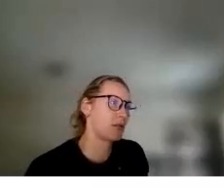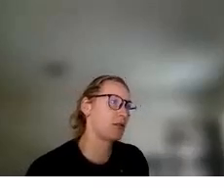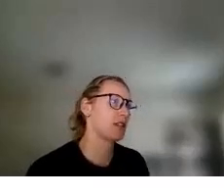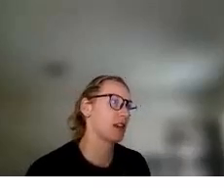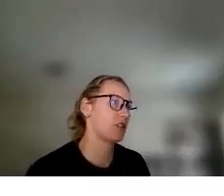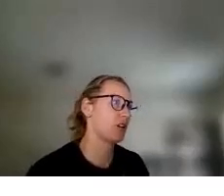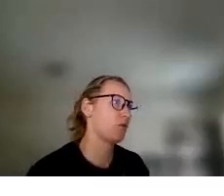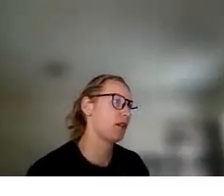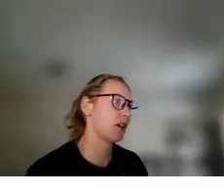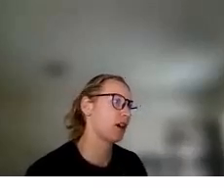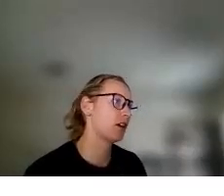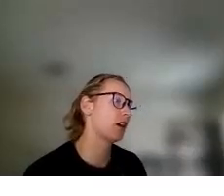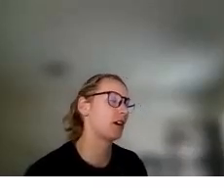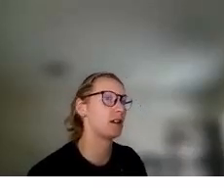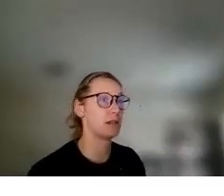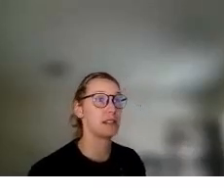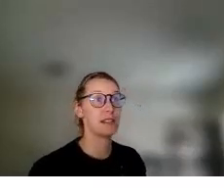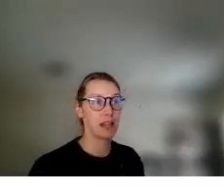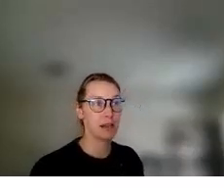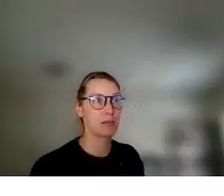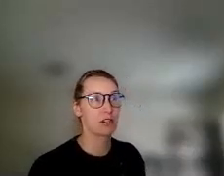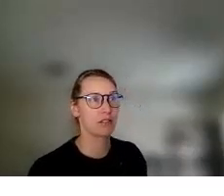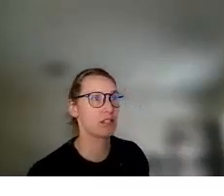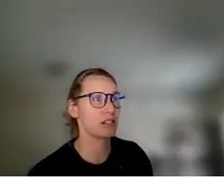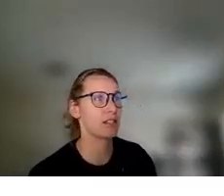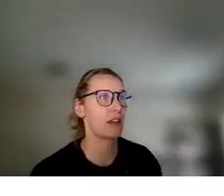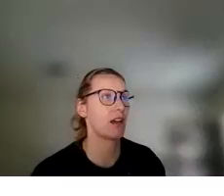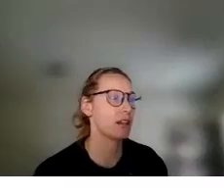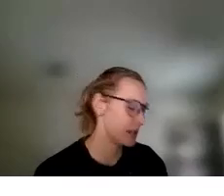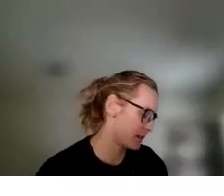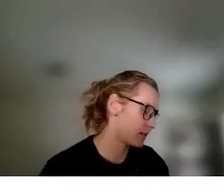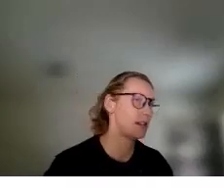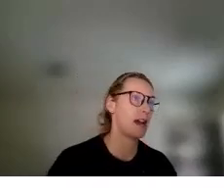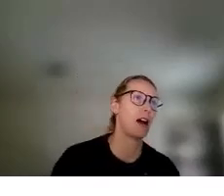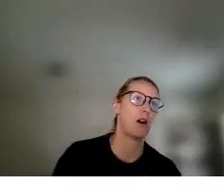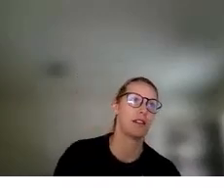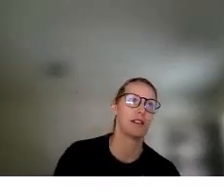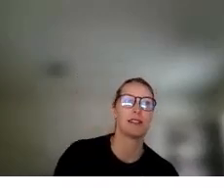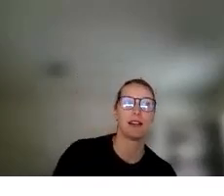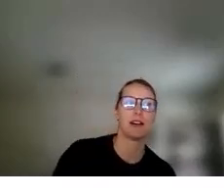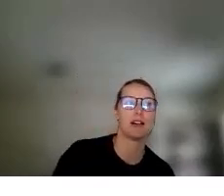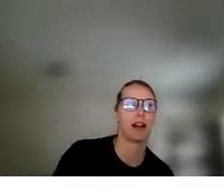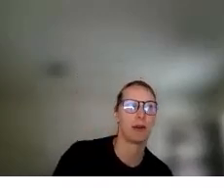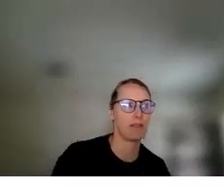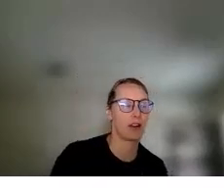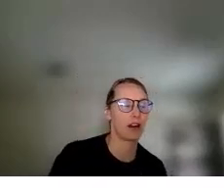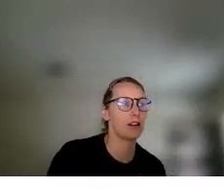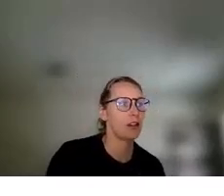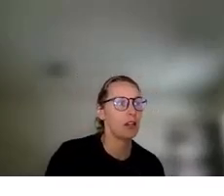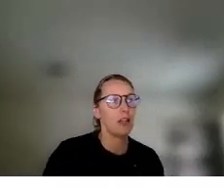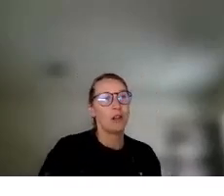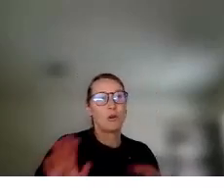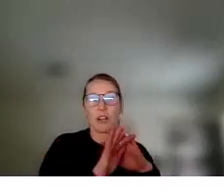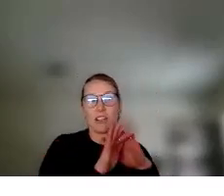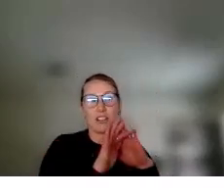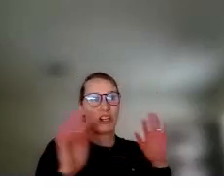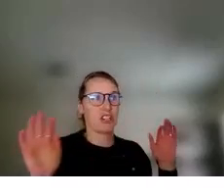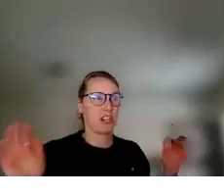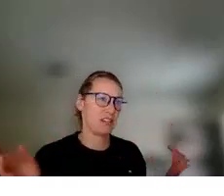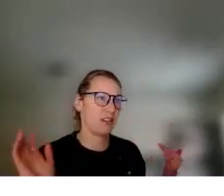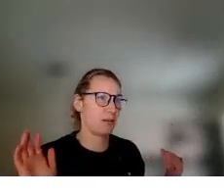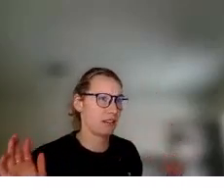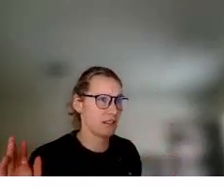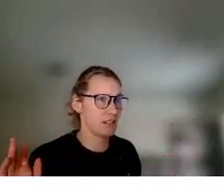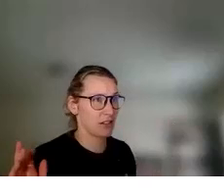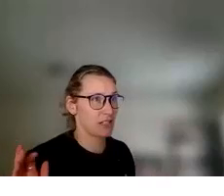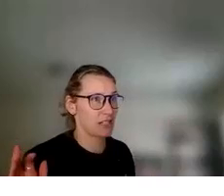new CwCHN waiver are going to be the same services that exist now on the CLLI waiver. We're not